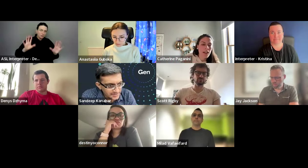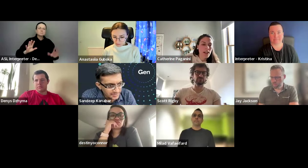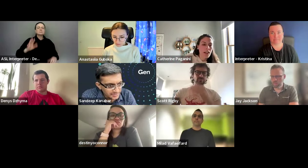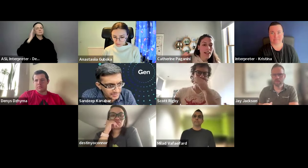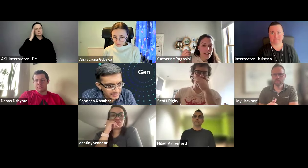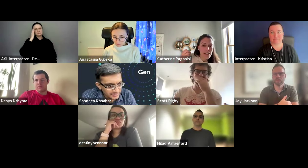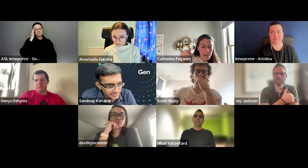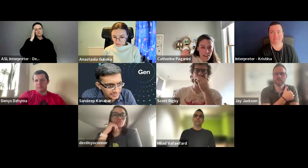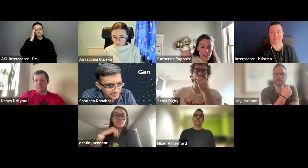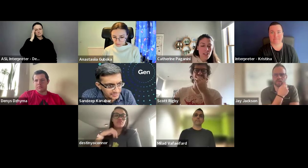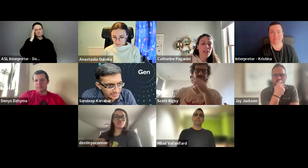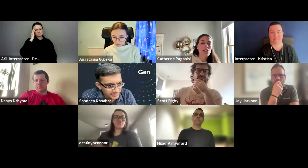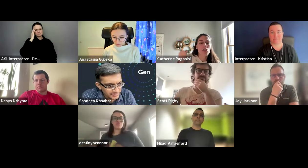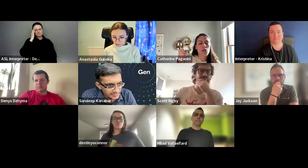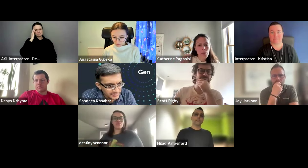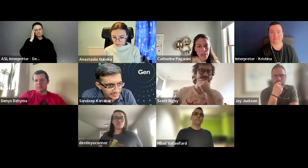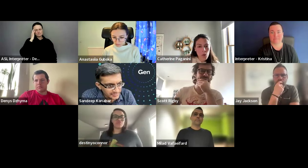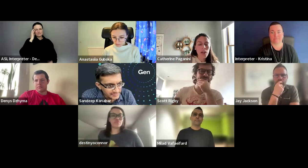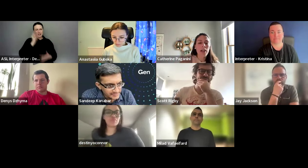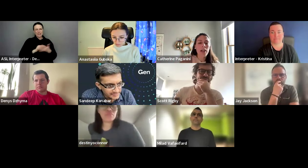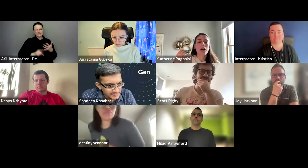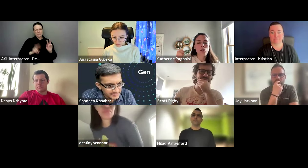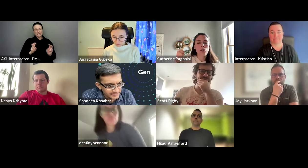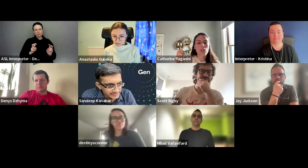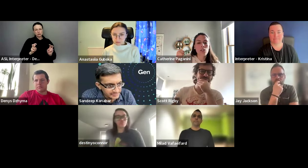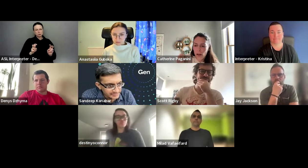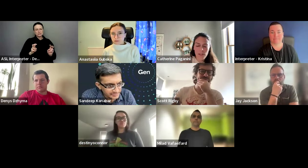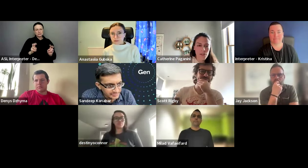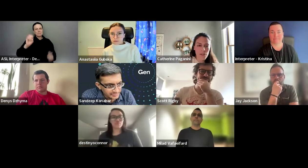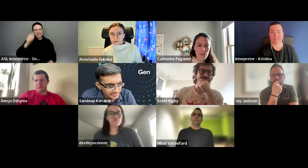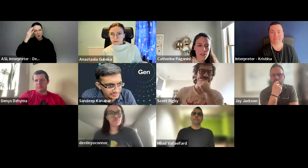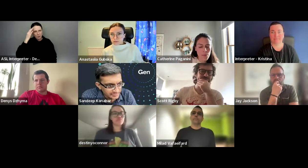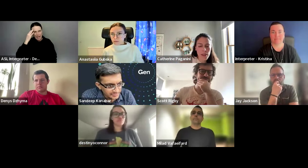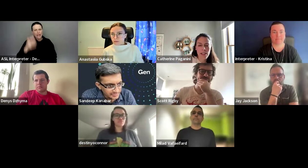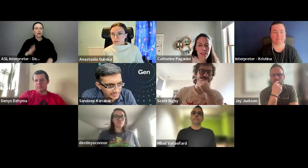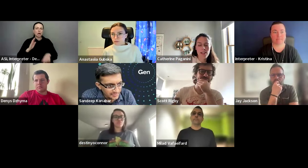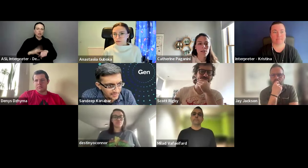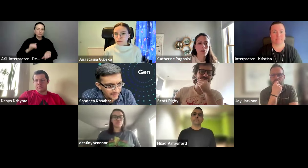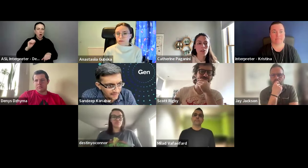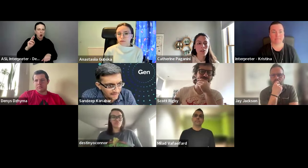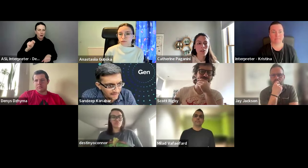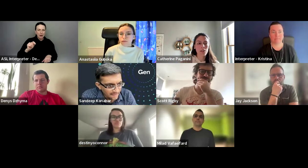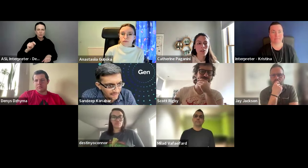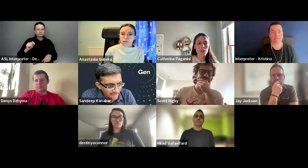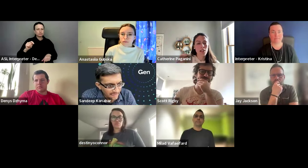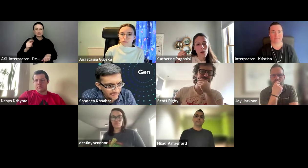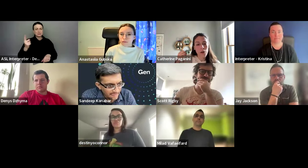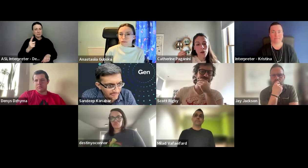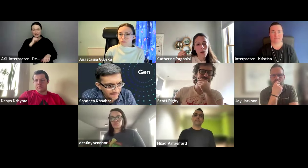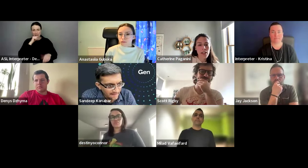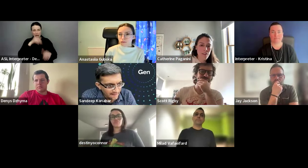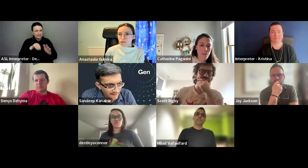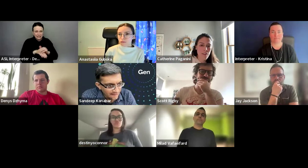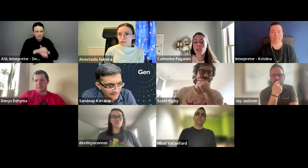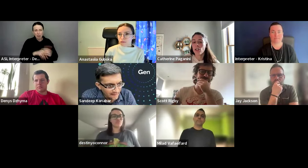aware. Like, these are the issues. Be aware. Call out if there is something is inaccessible. You know,